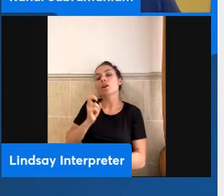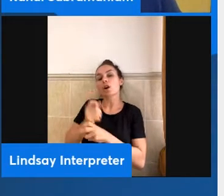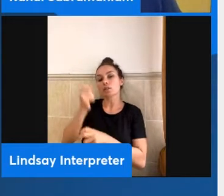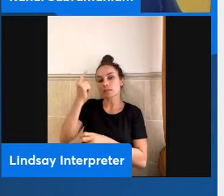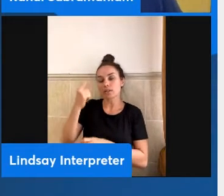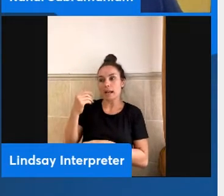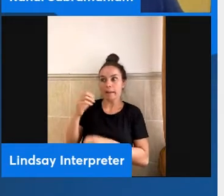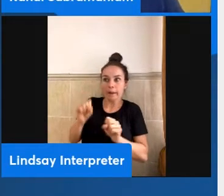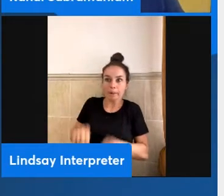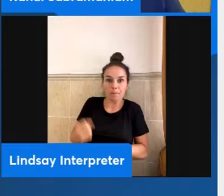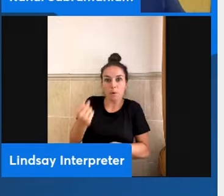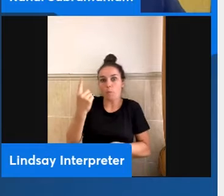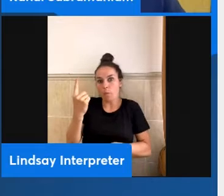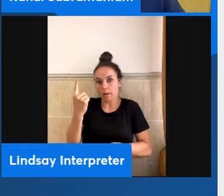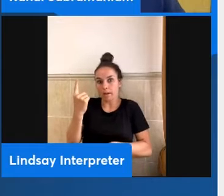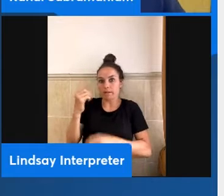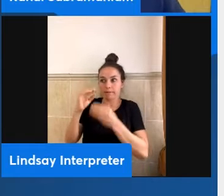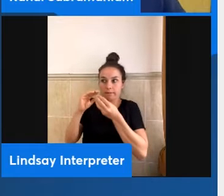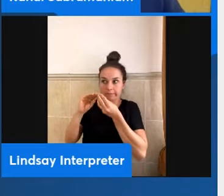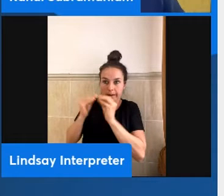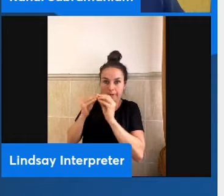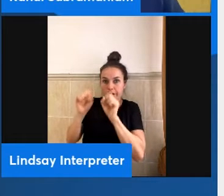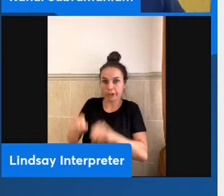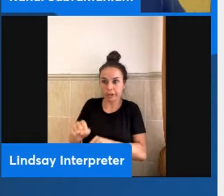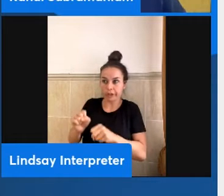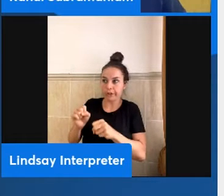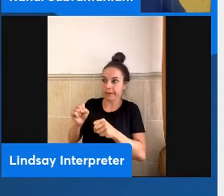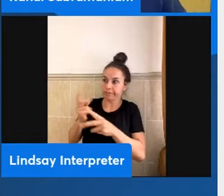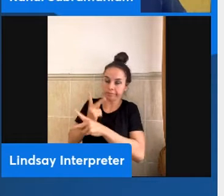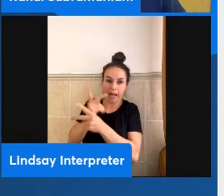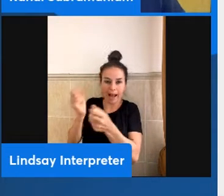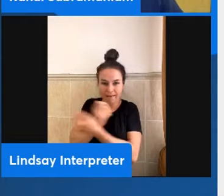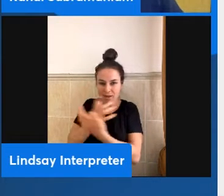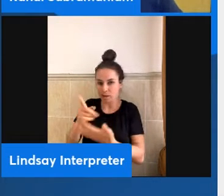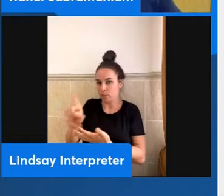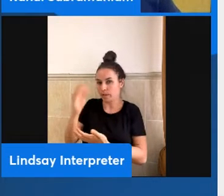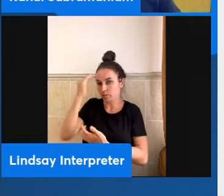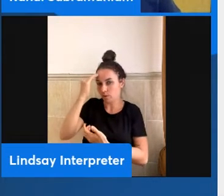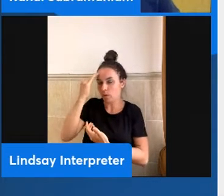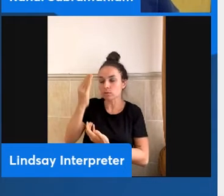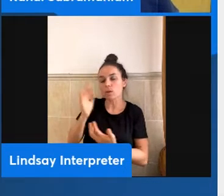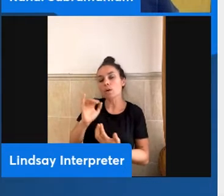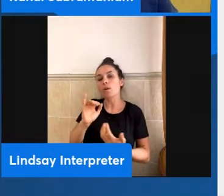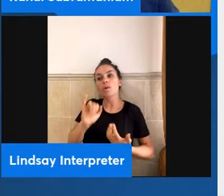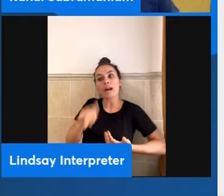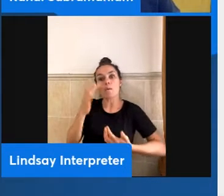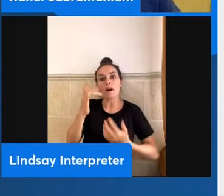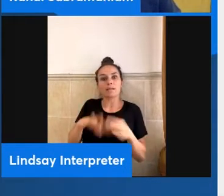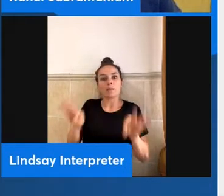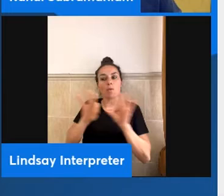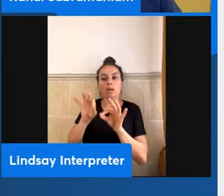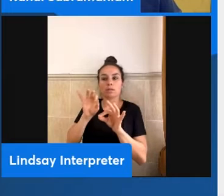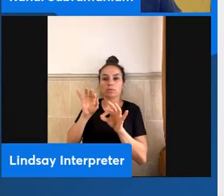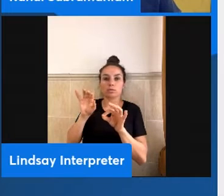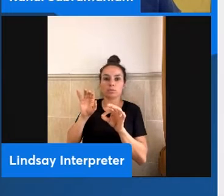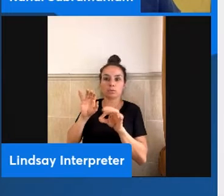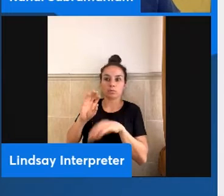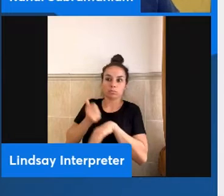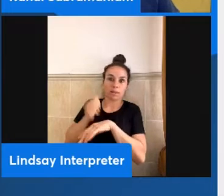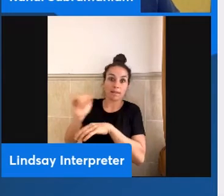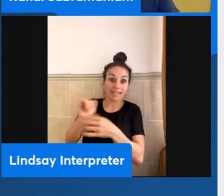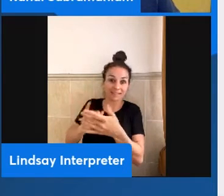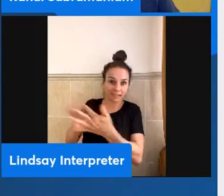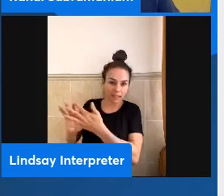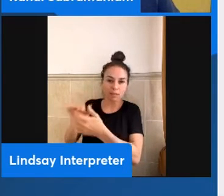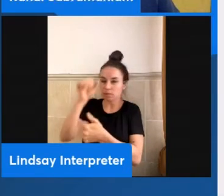can distill everything that you'd need to know. And so that's why we did this study. Again, the link will be in the show notes, and it's